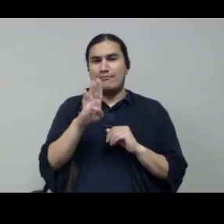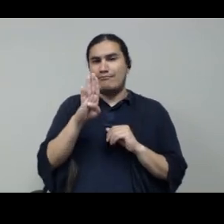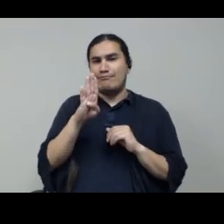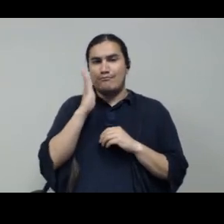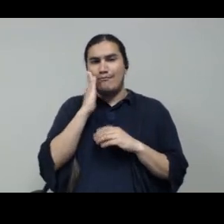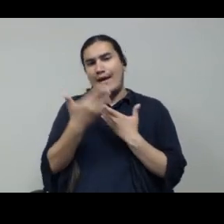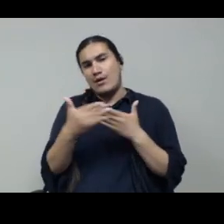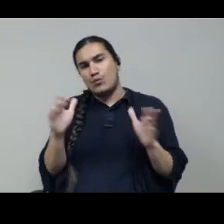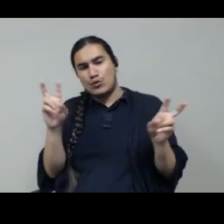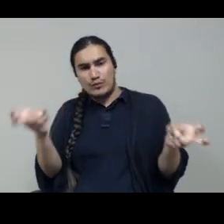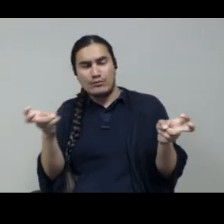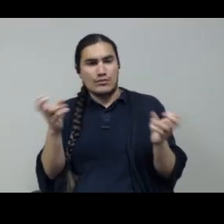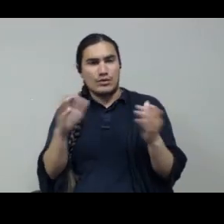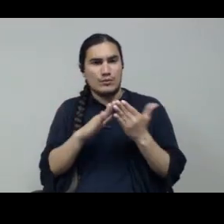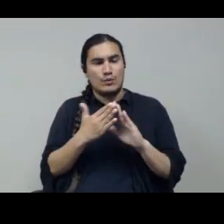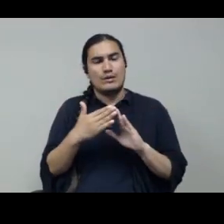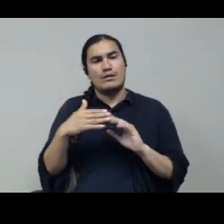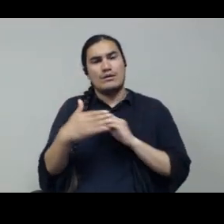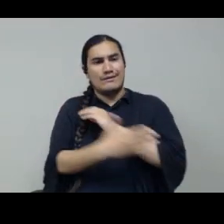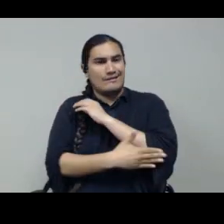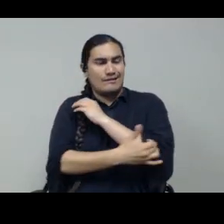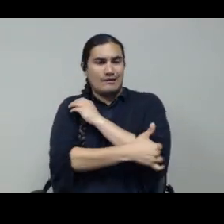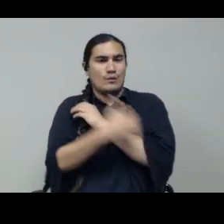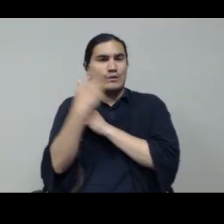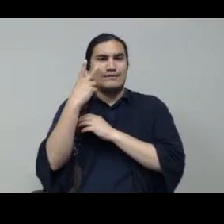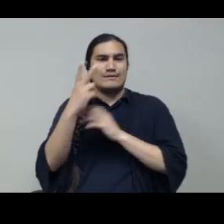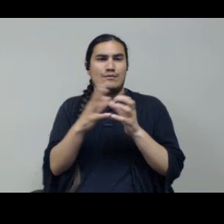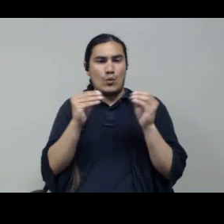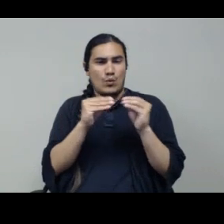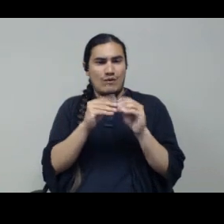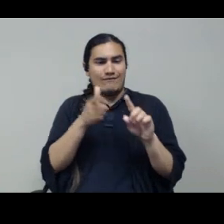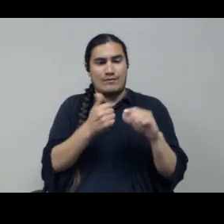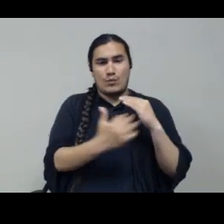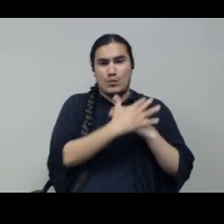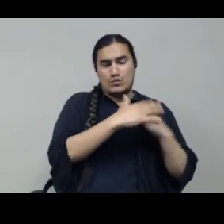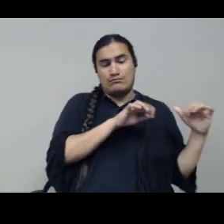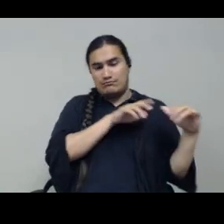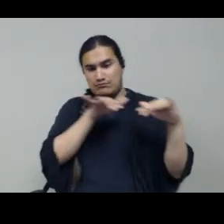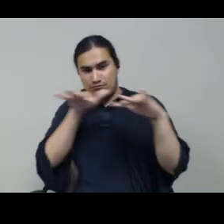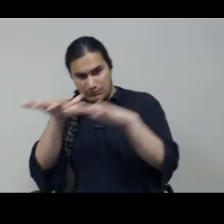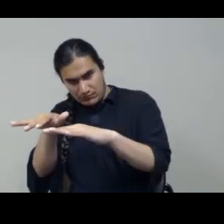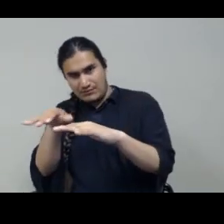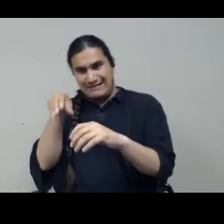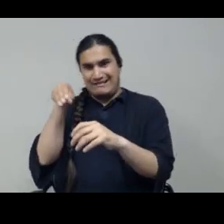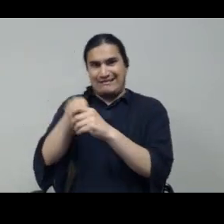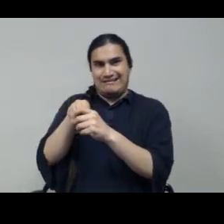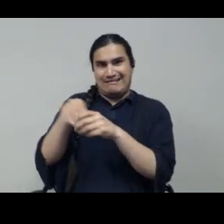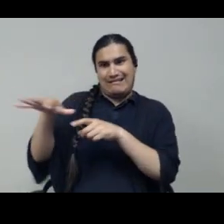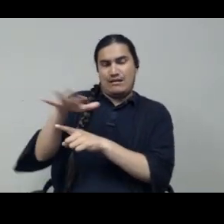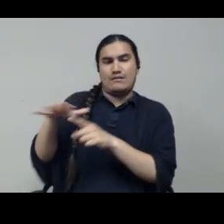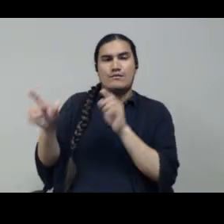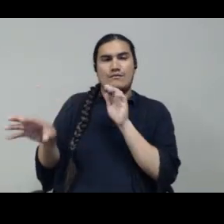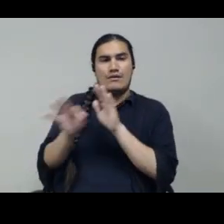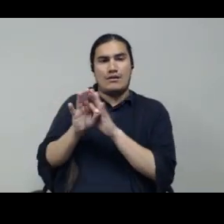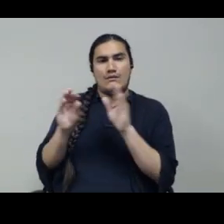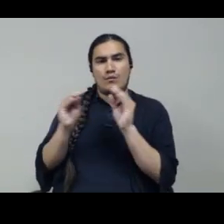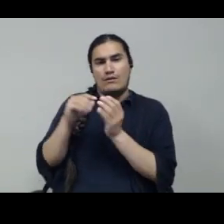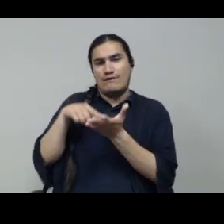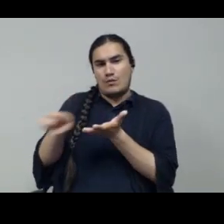And even today, we're seeing more and more of the population from the coastal counties migrating inland to find more affordable housing,